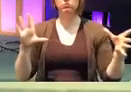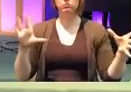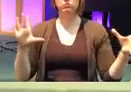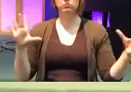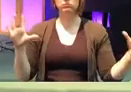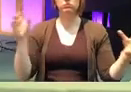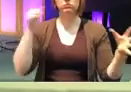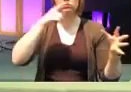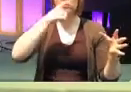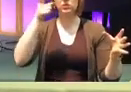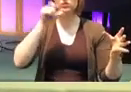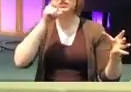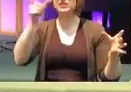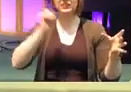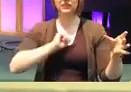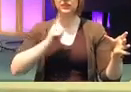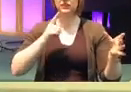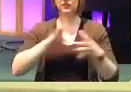because you did not give us a spirit of fear,